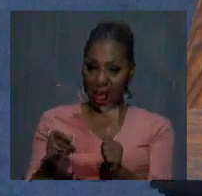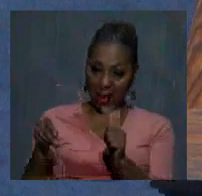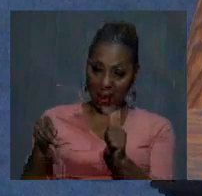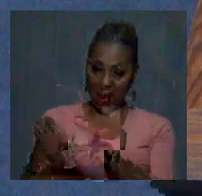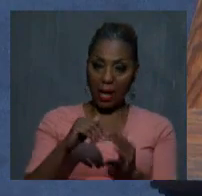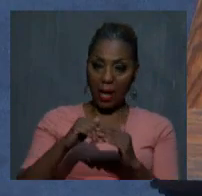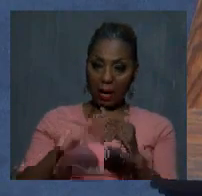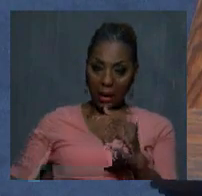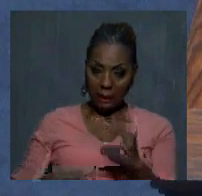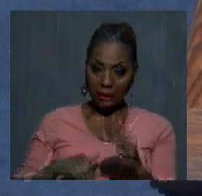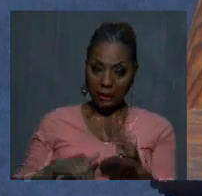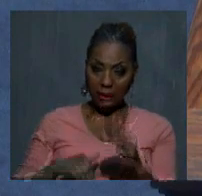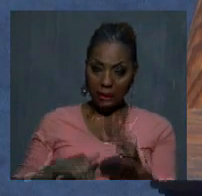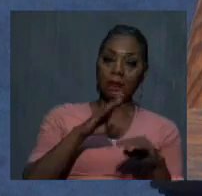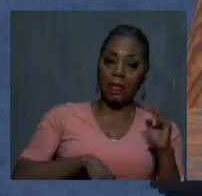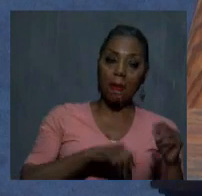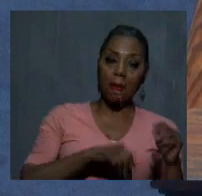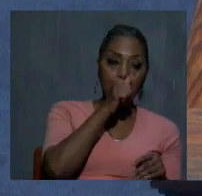less than